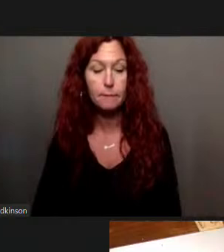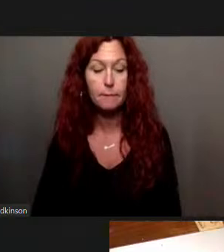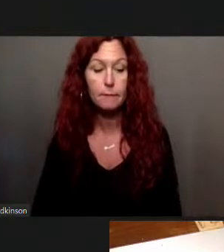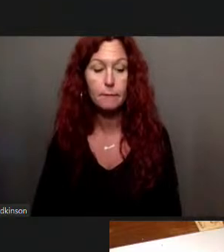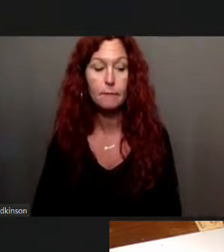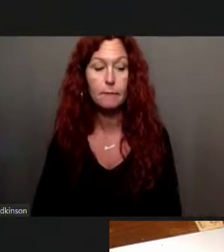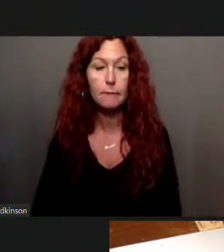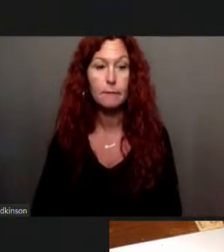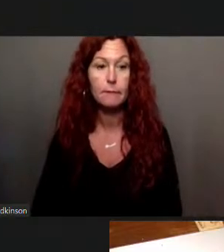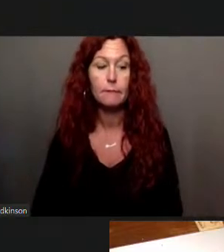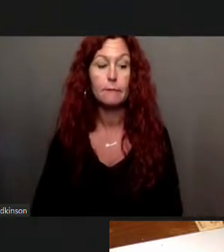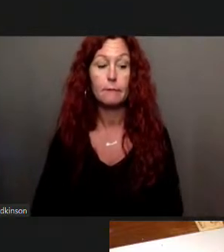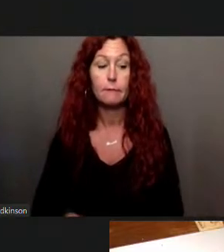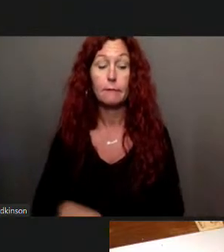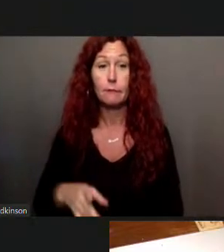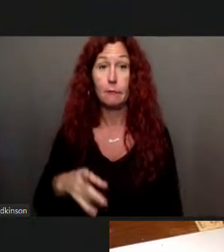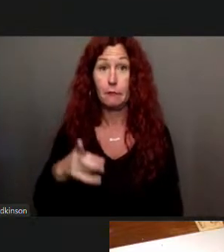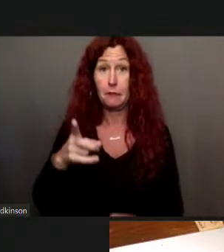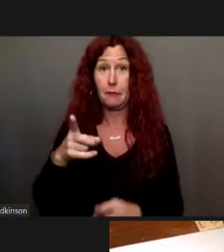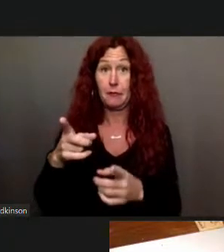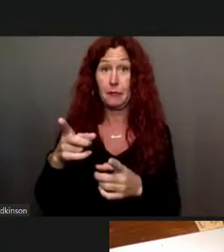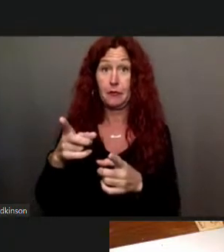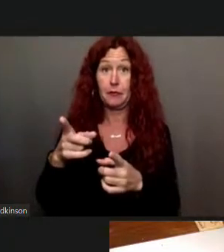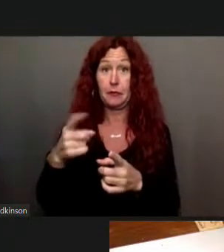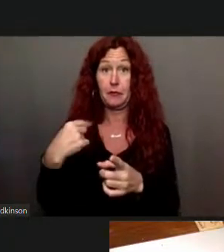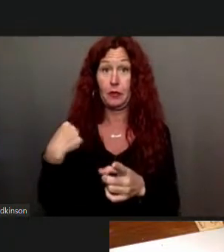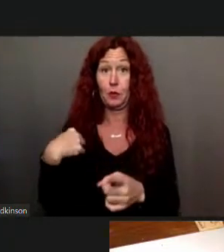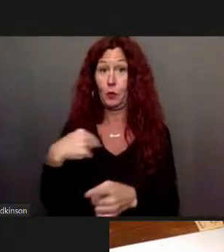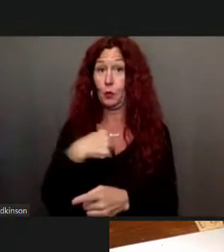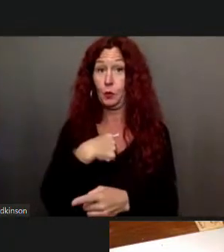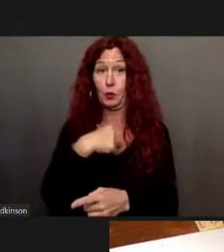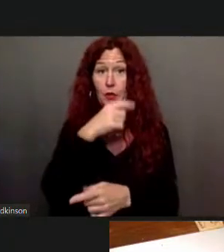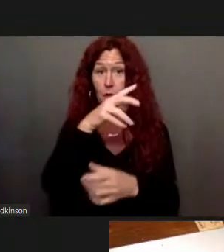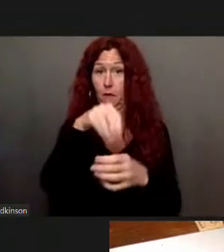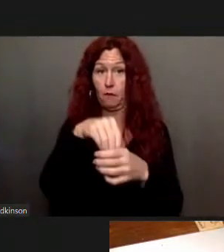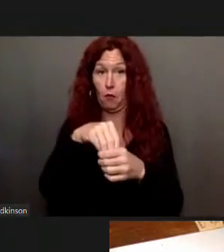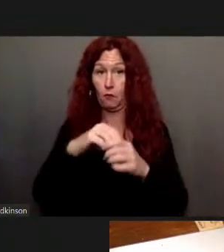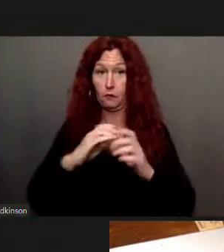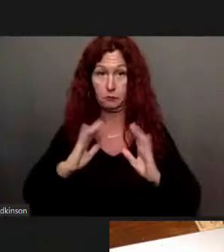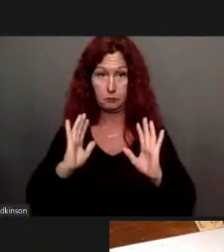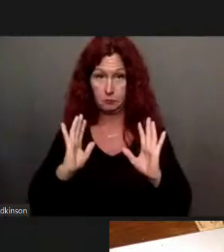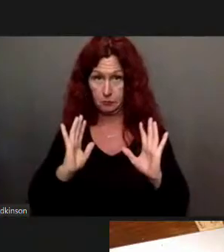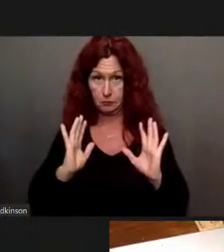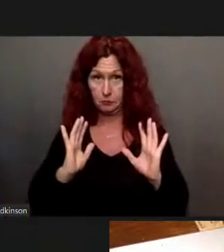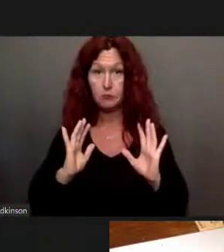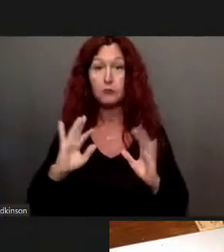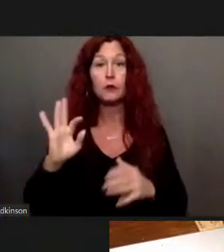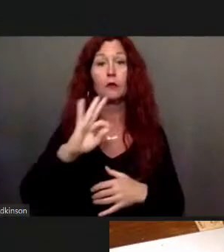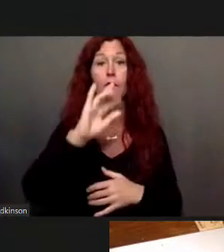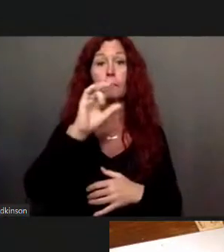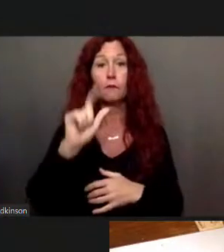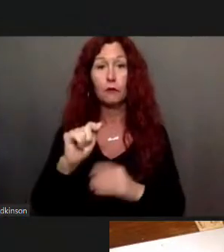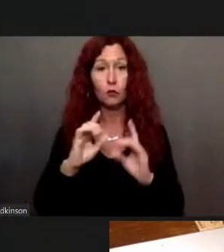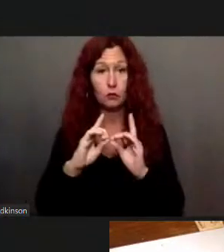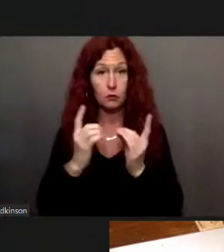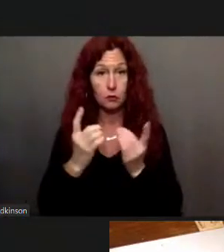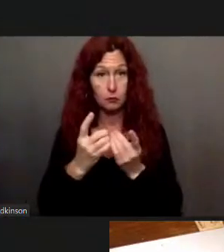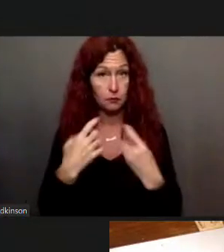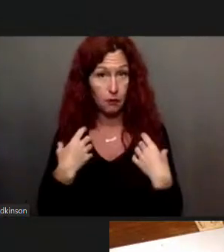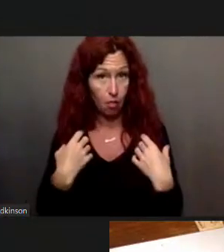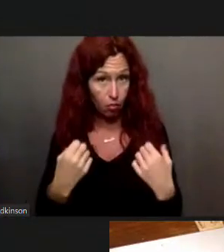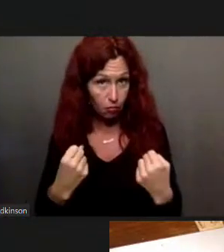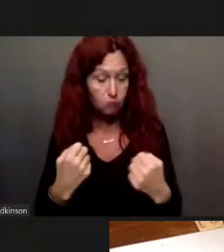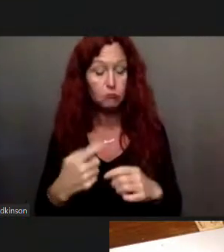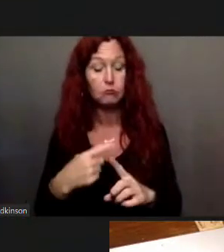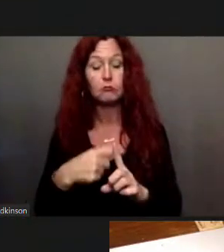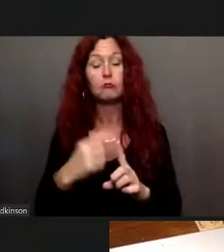responsibility and also the purview of the Florida Department of Health and also the the federal government. And so folks coming